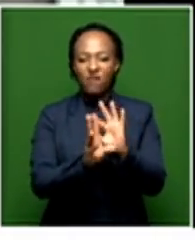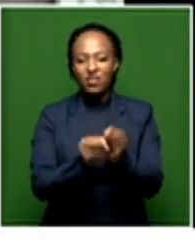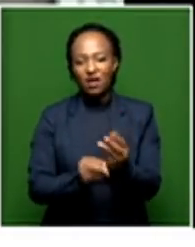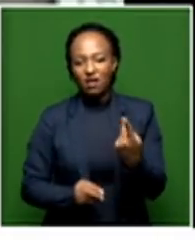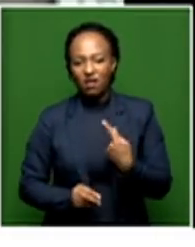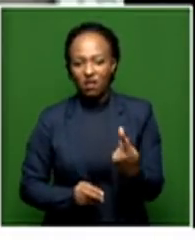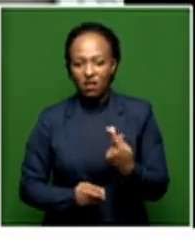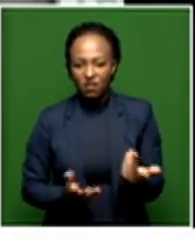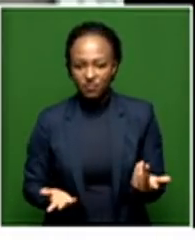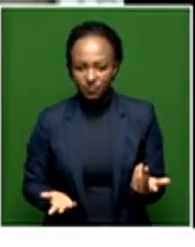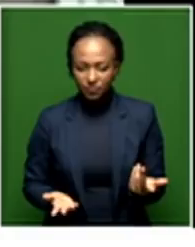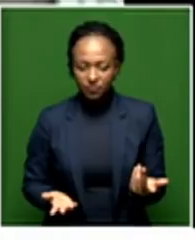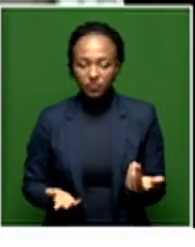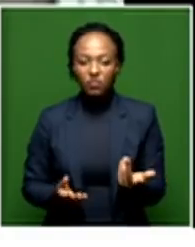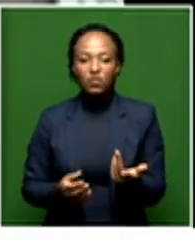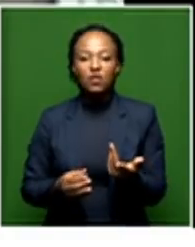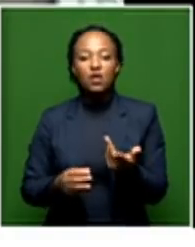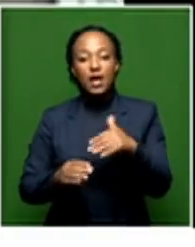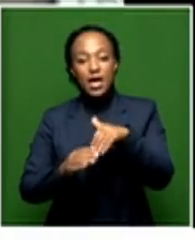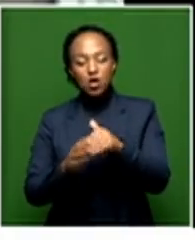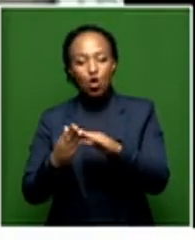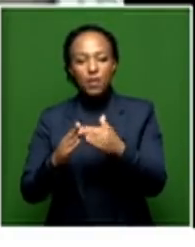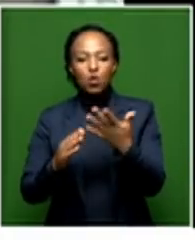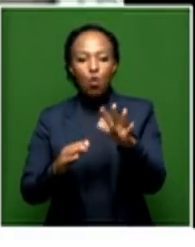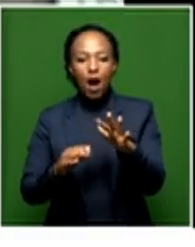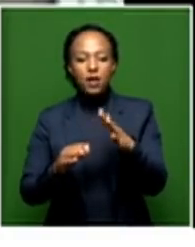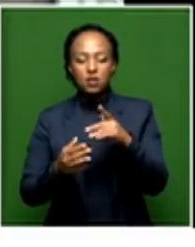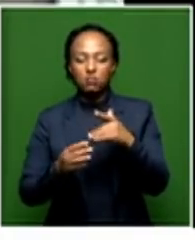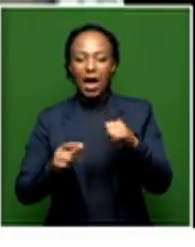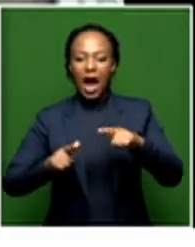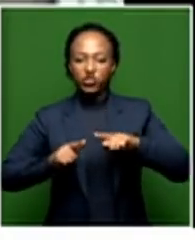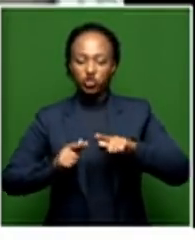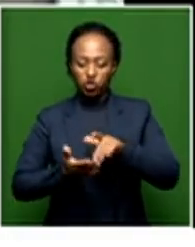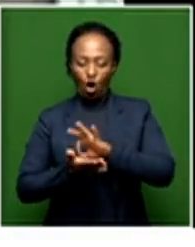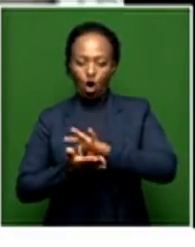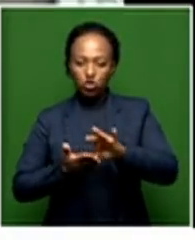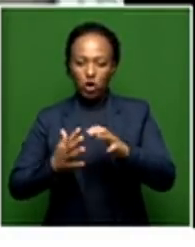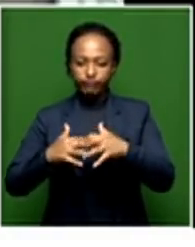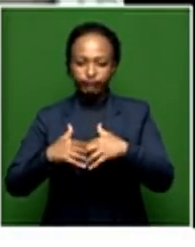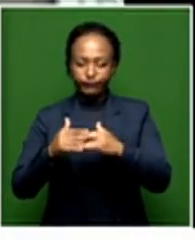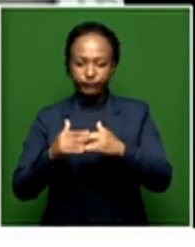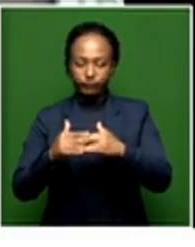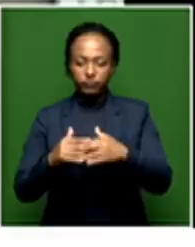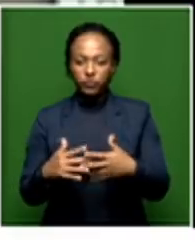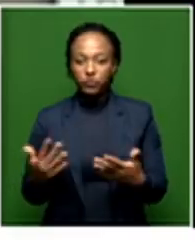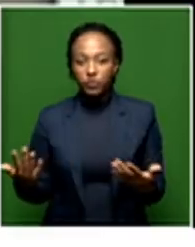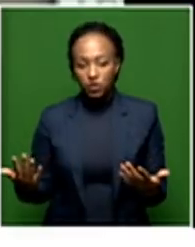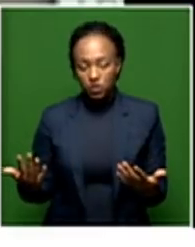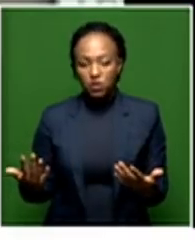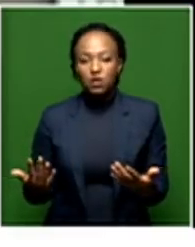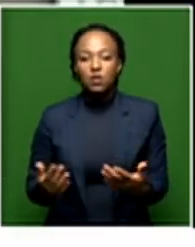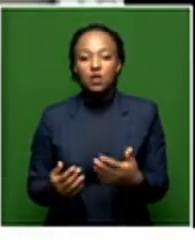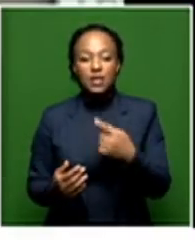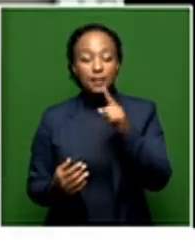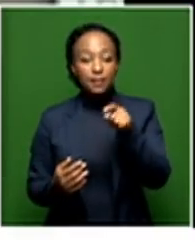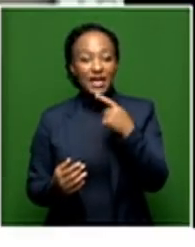every in community of property can be excluded by anti-nuptial contract. The question now was when. Ideally, it should